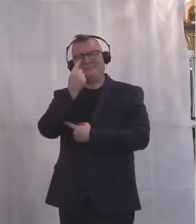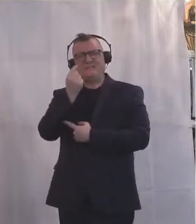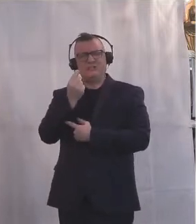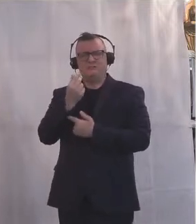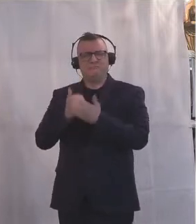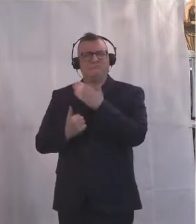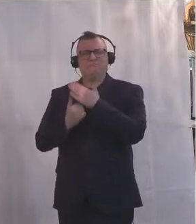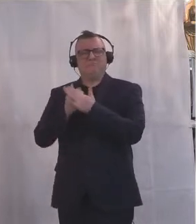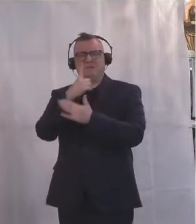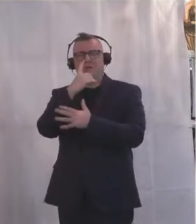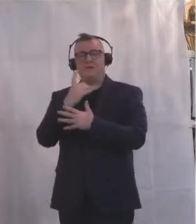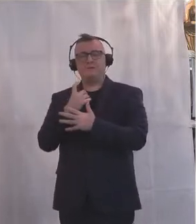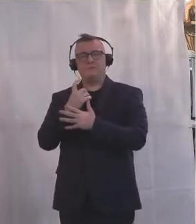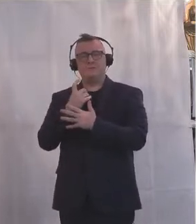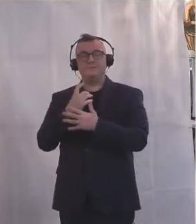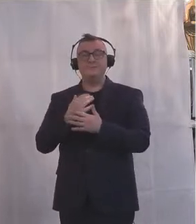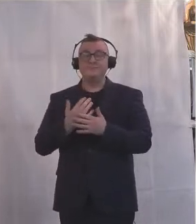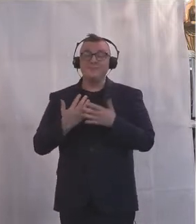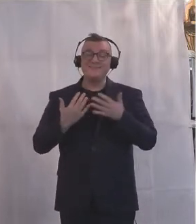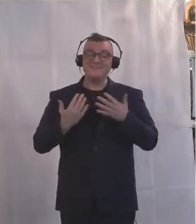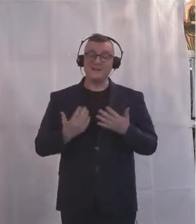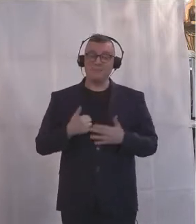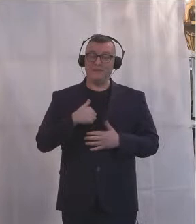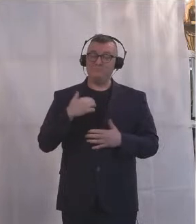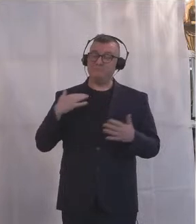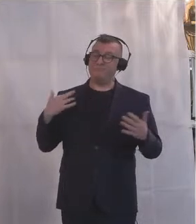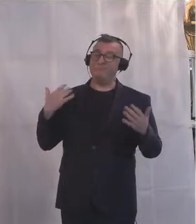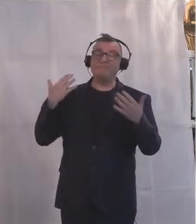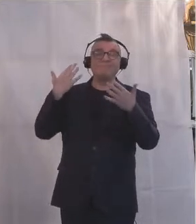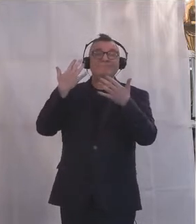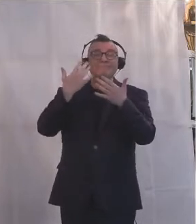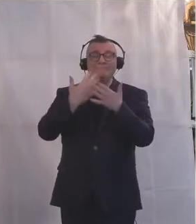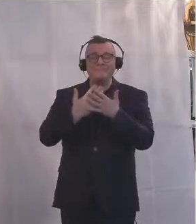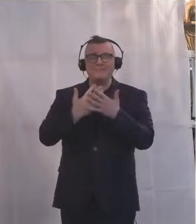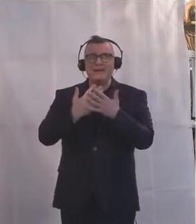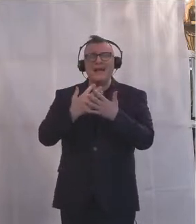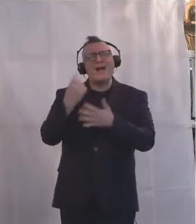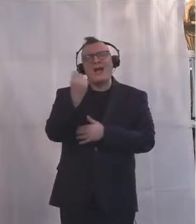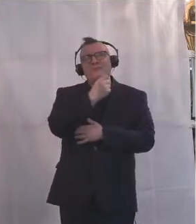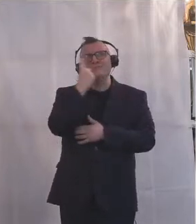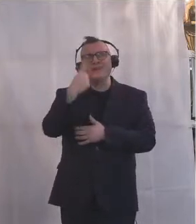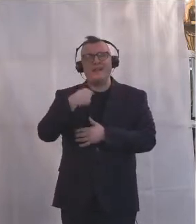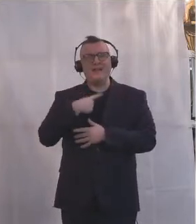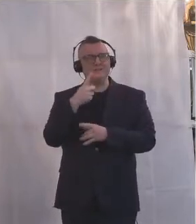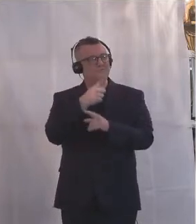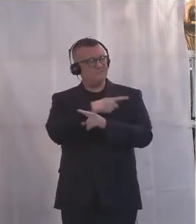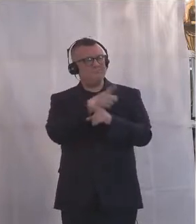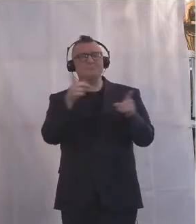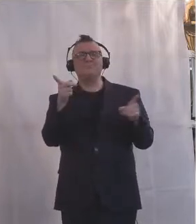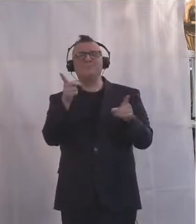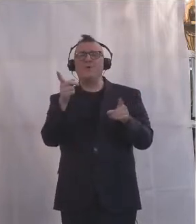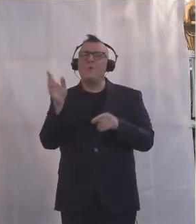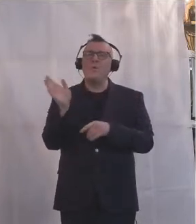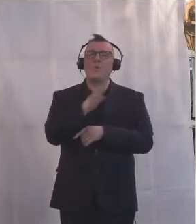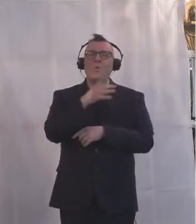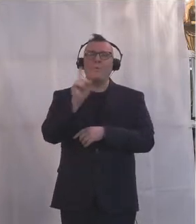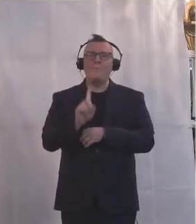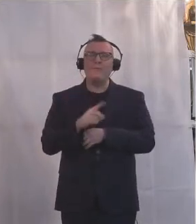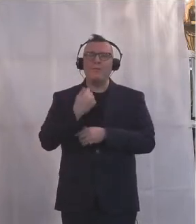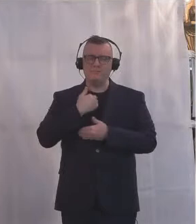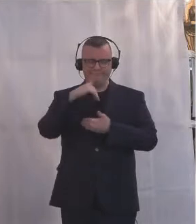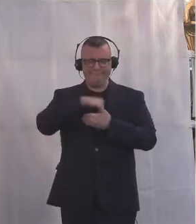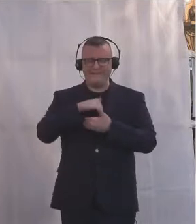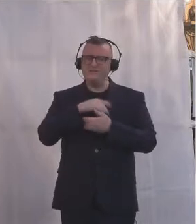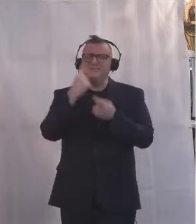And I've been doing what I do for long enough now that I realize that all of us have something within us that wants to make the world a better place,